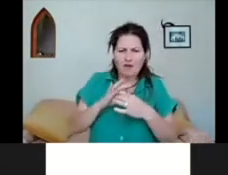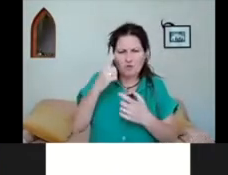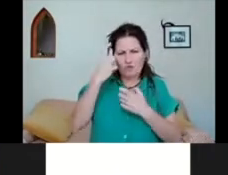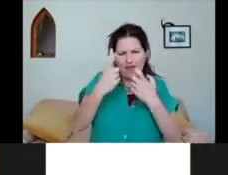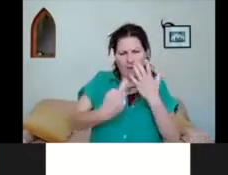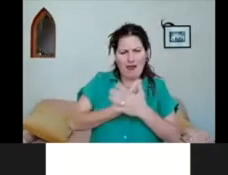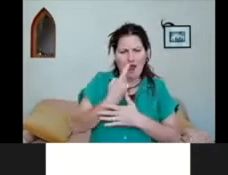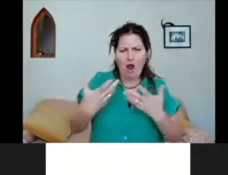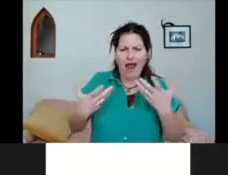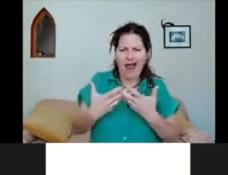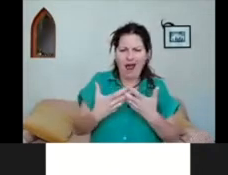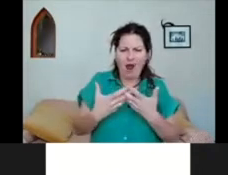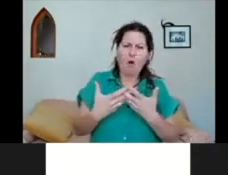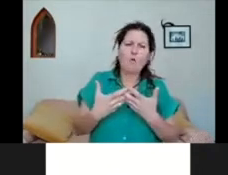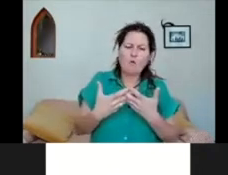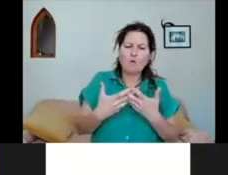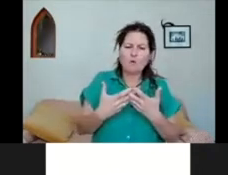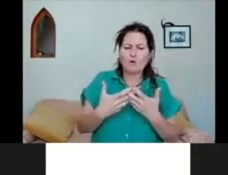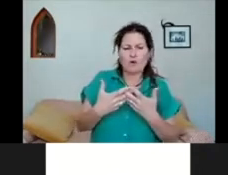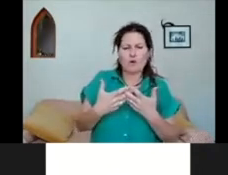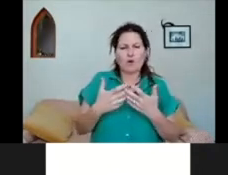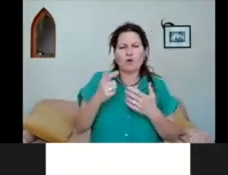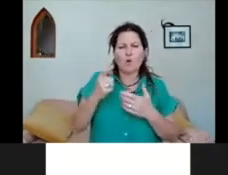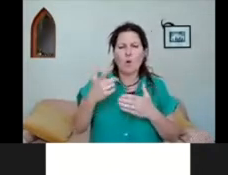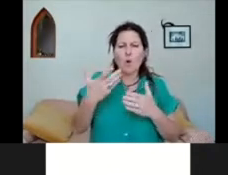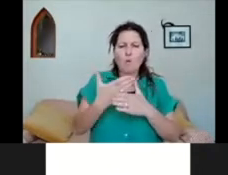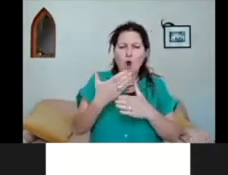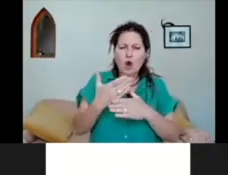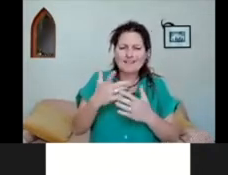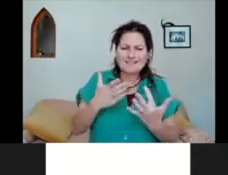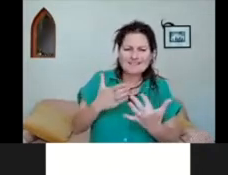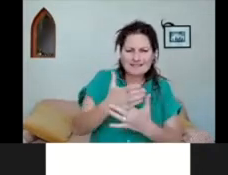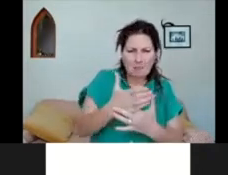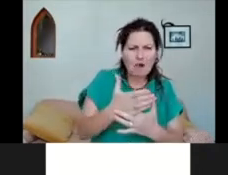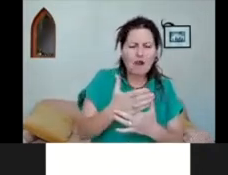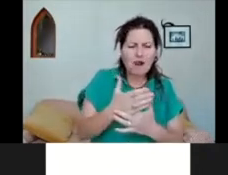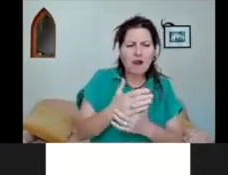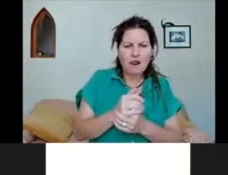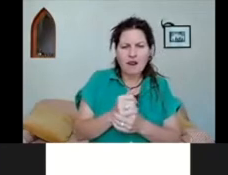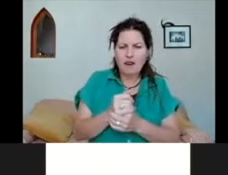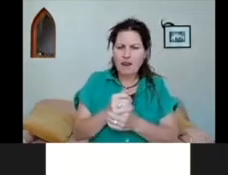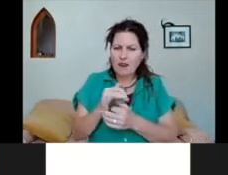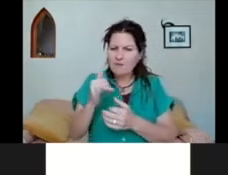best present the work in an accessible way. I'm not sure if Rachel, you want to add something.